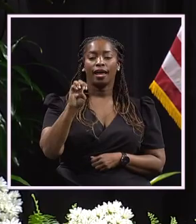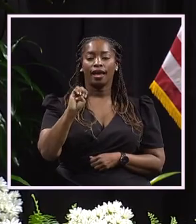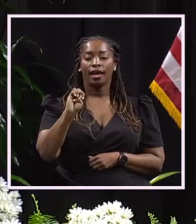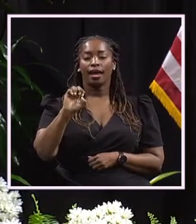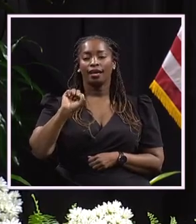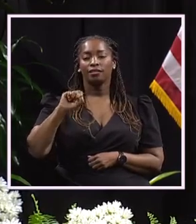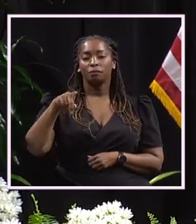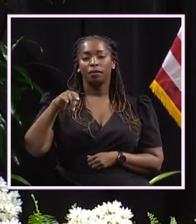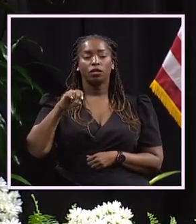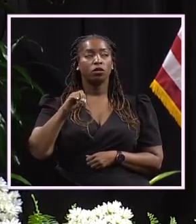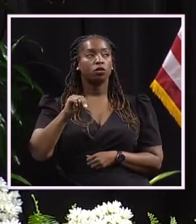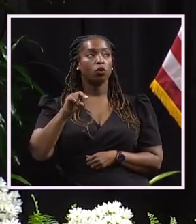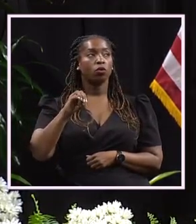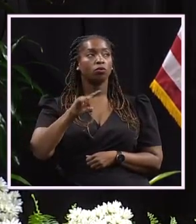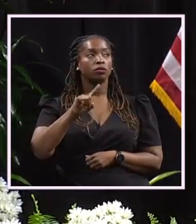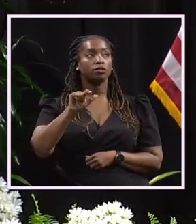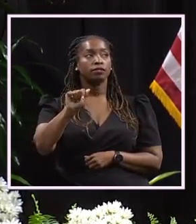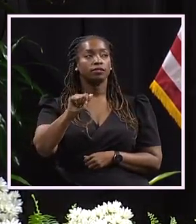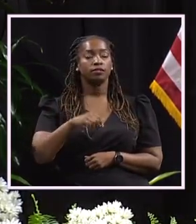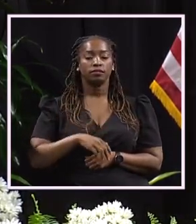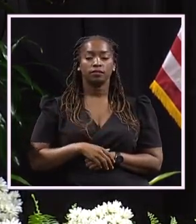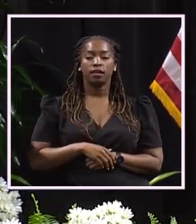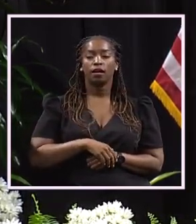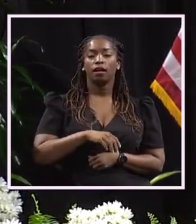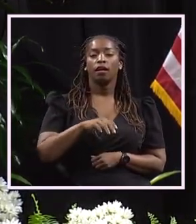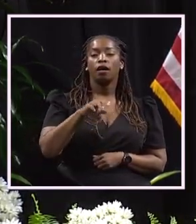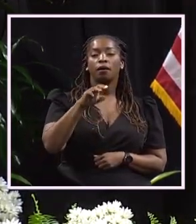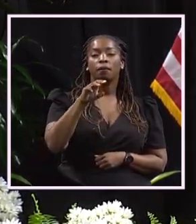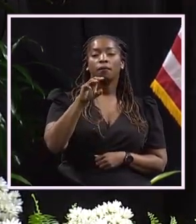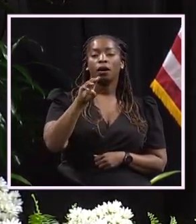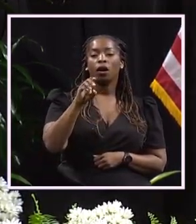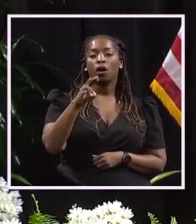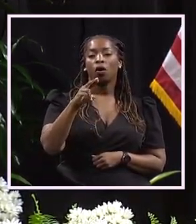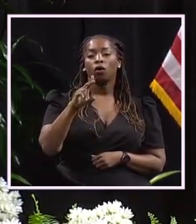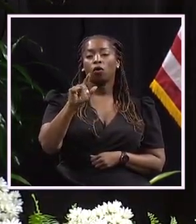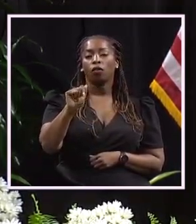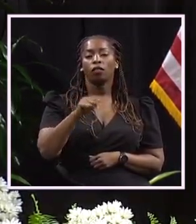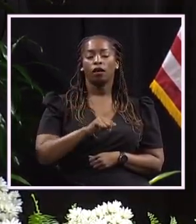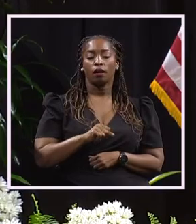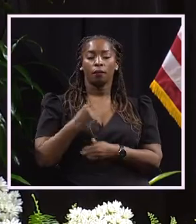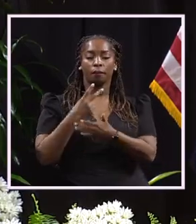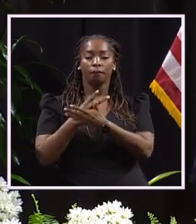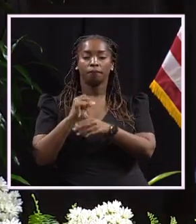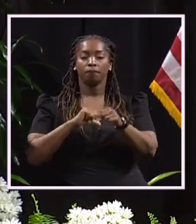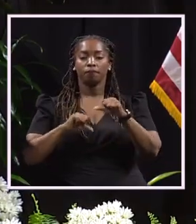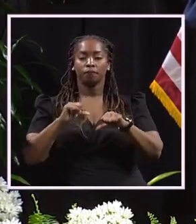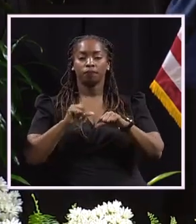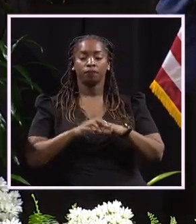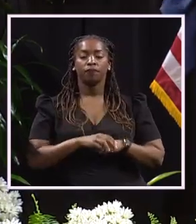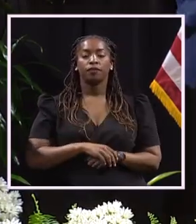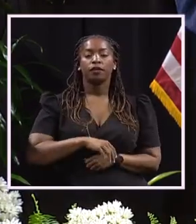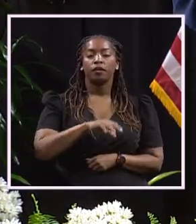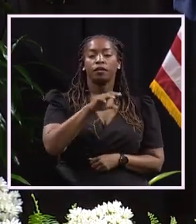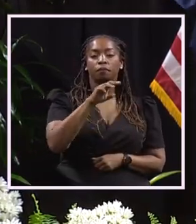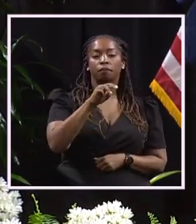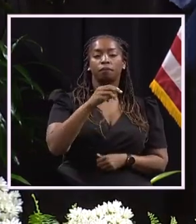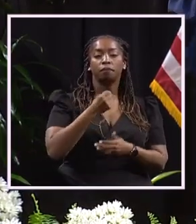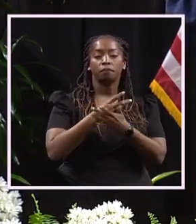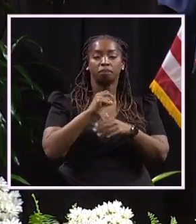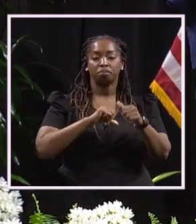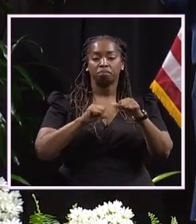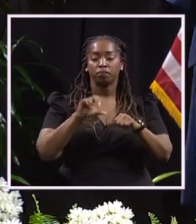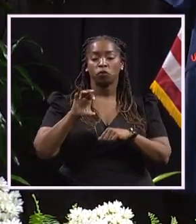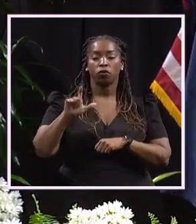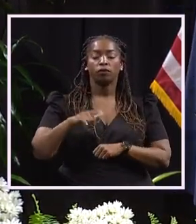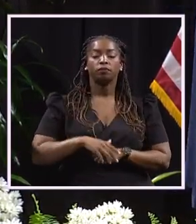Ahmed Khalid Almola, Master of Science. Maria Fernanda Sanchez Oyervides, cum laude. Aneida